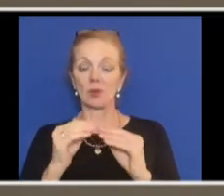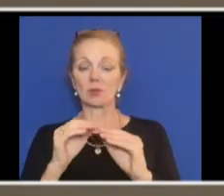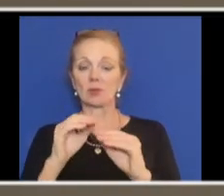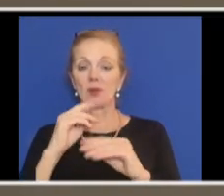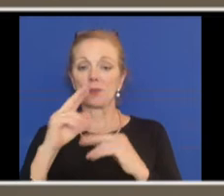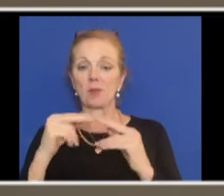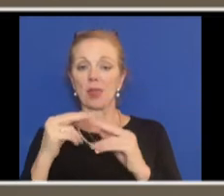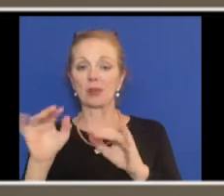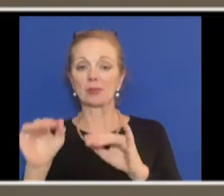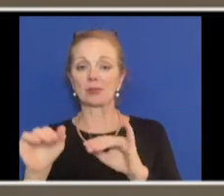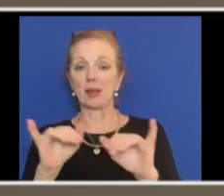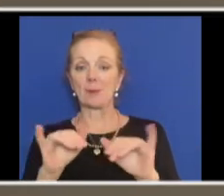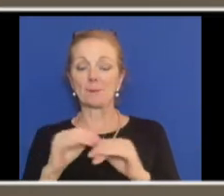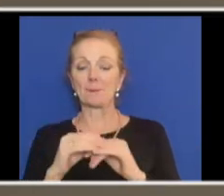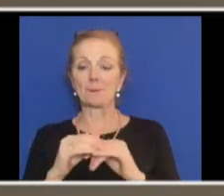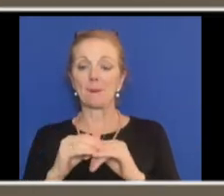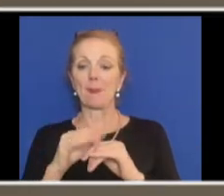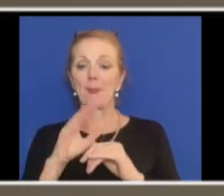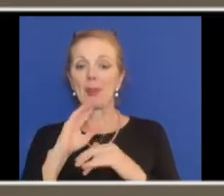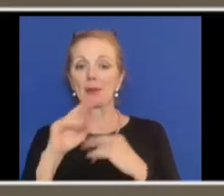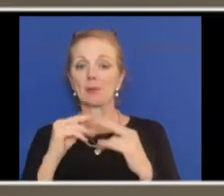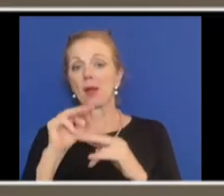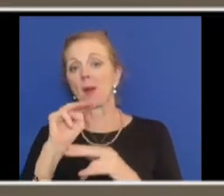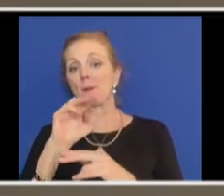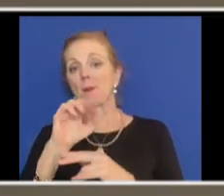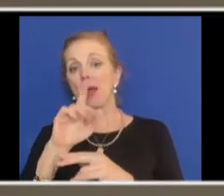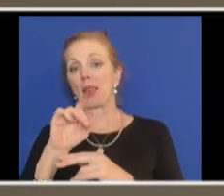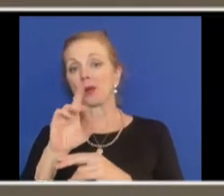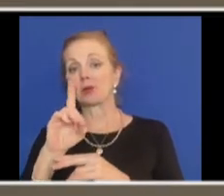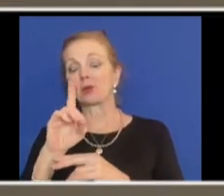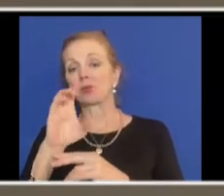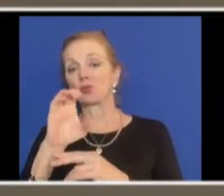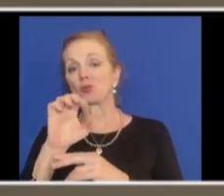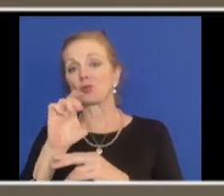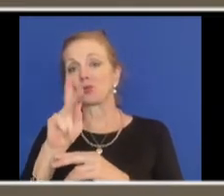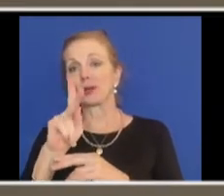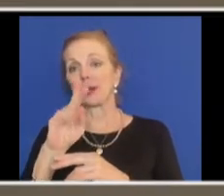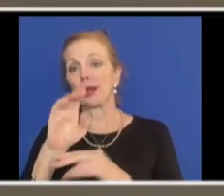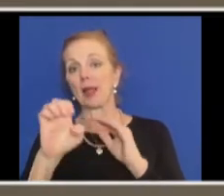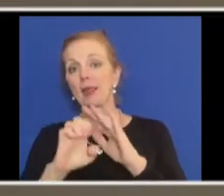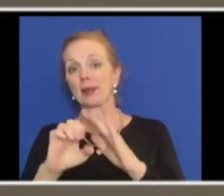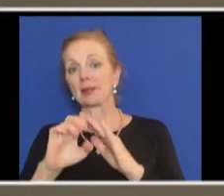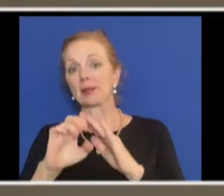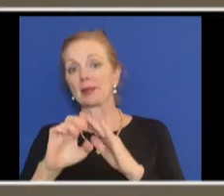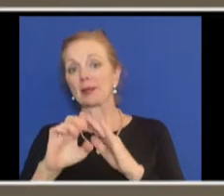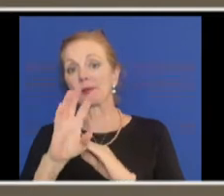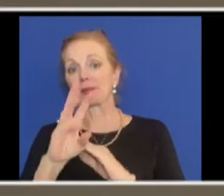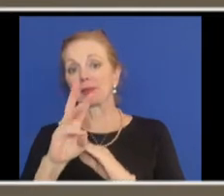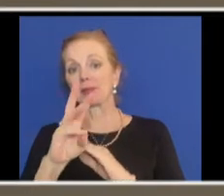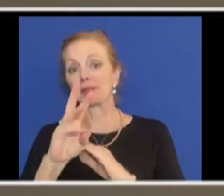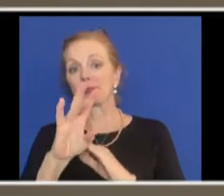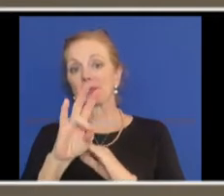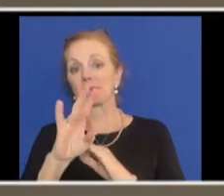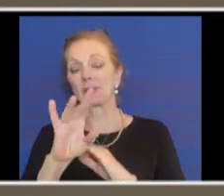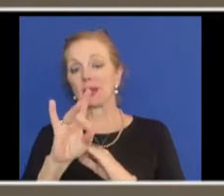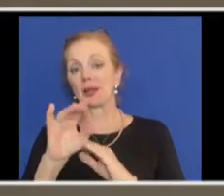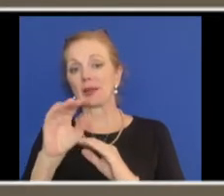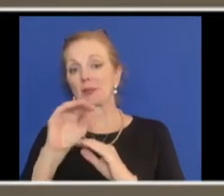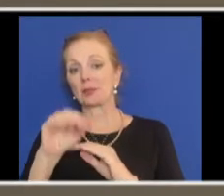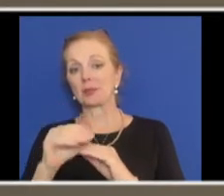same um when you talk about Mallard Creek Elementary test 76 to 78 percent